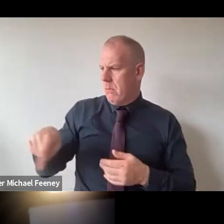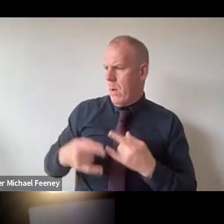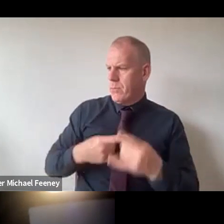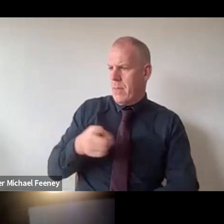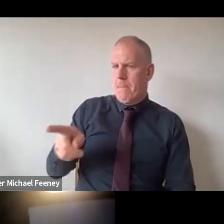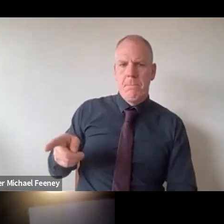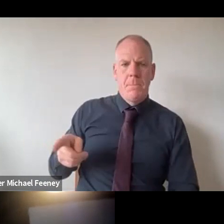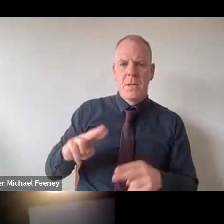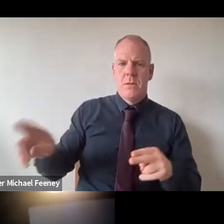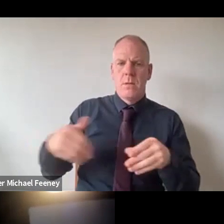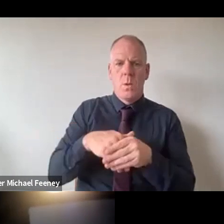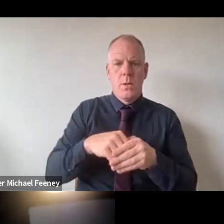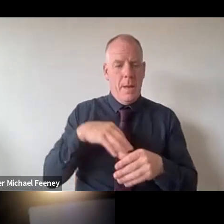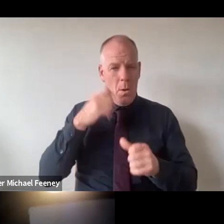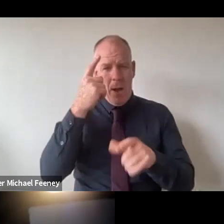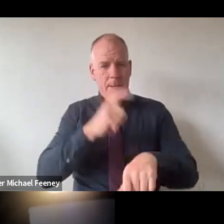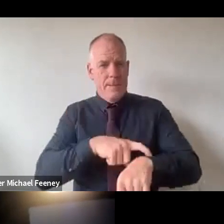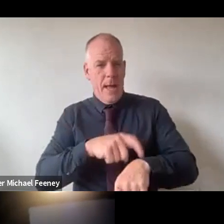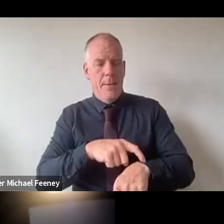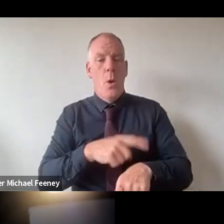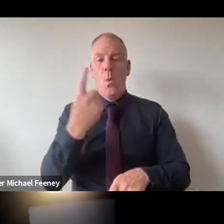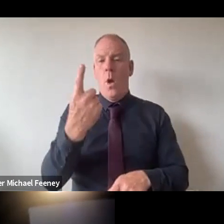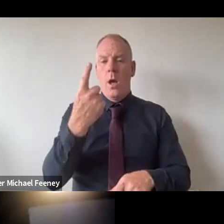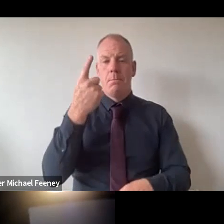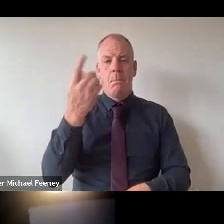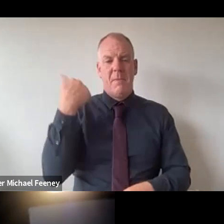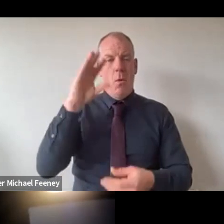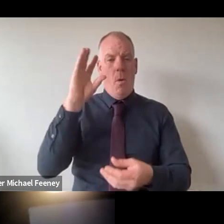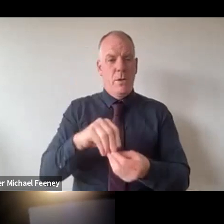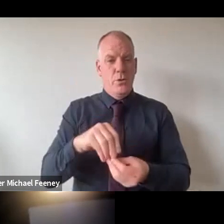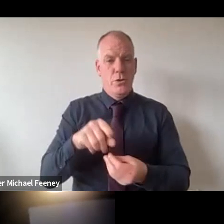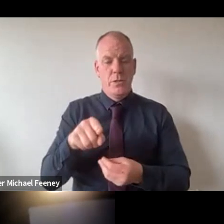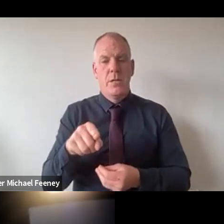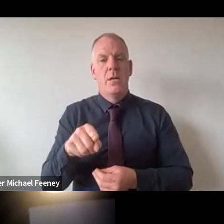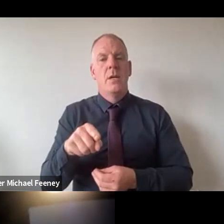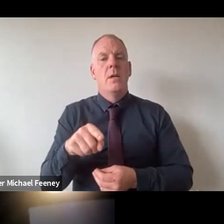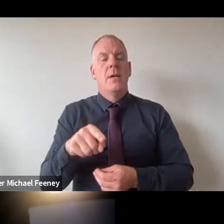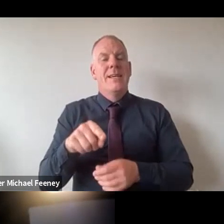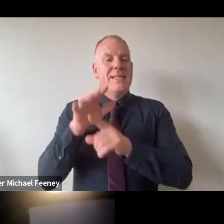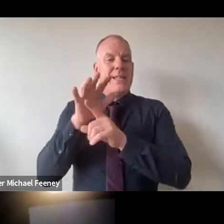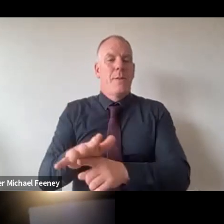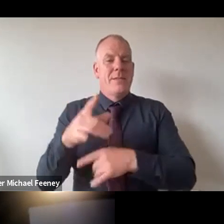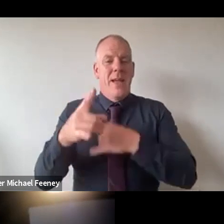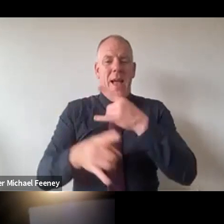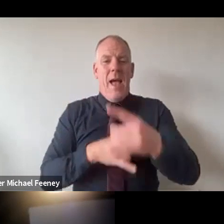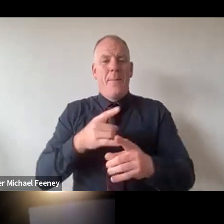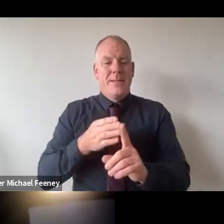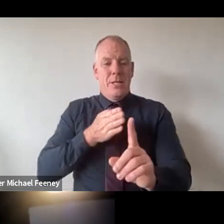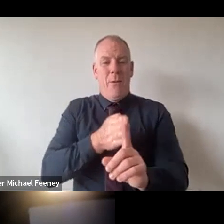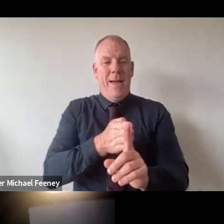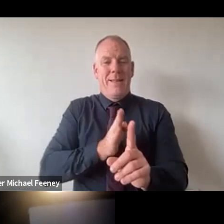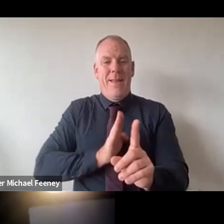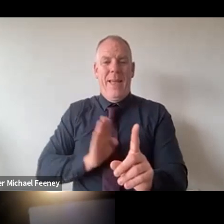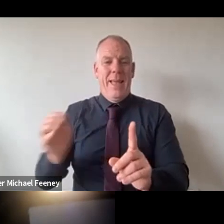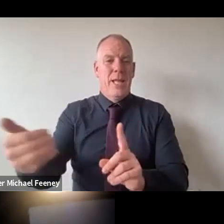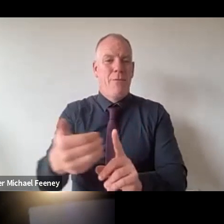I'm just conscious of time. One thing I'll just finish up on is that this type of discrimination goes on indirectly, directly,